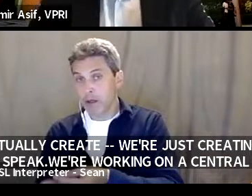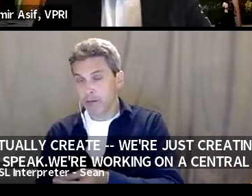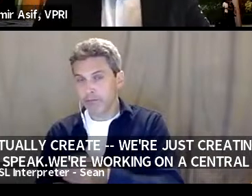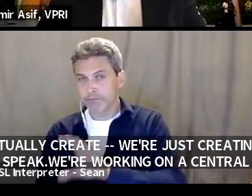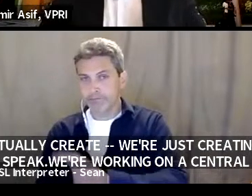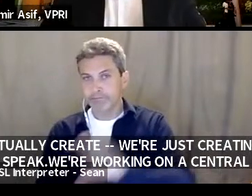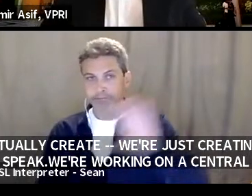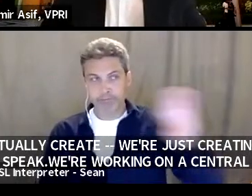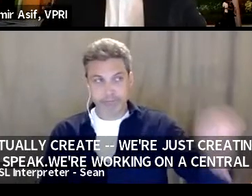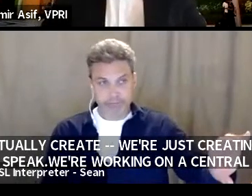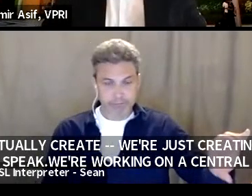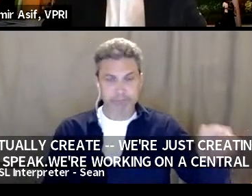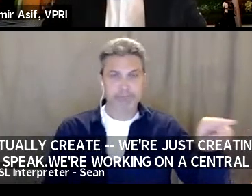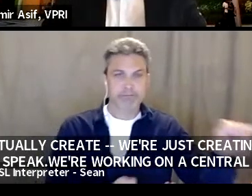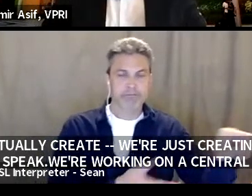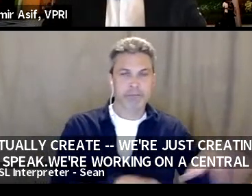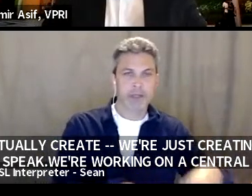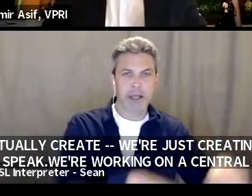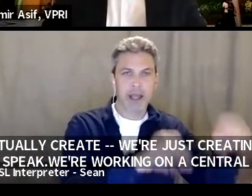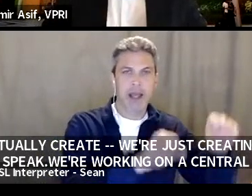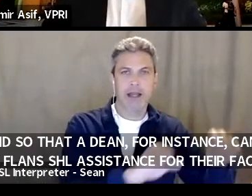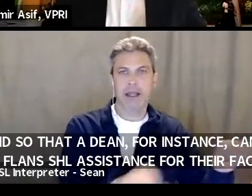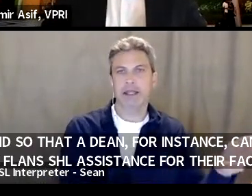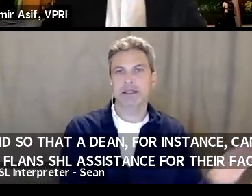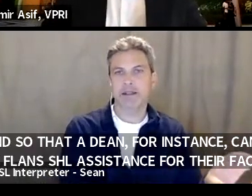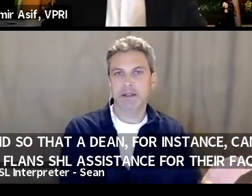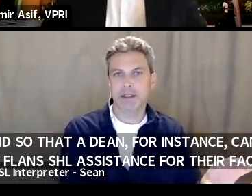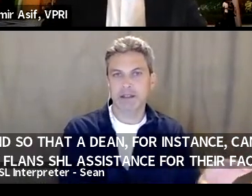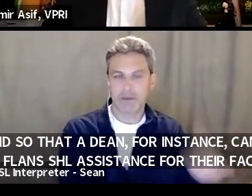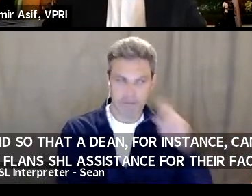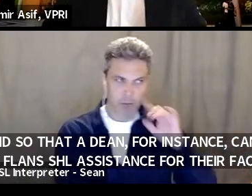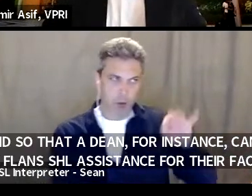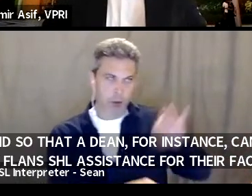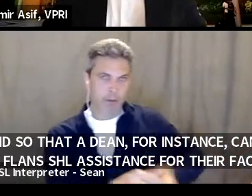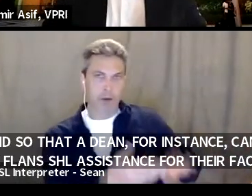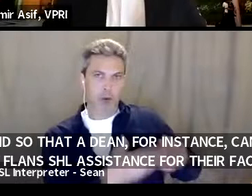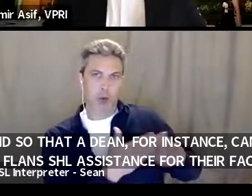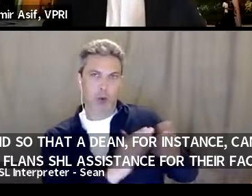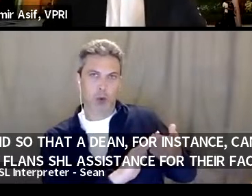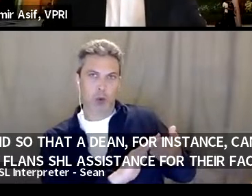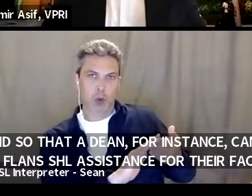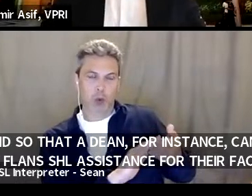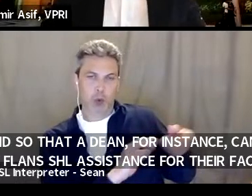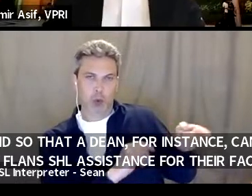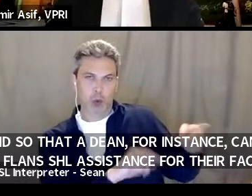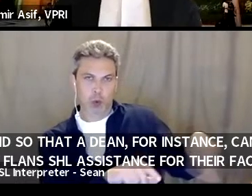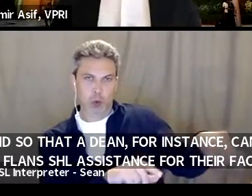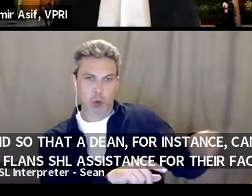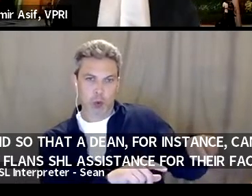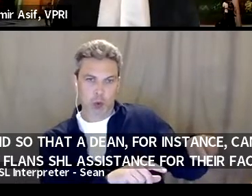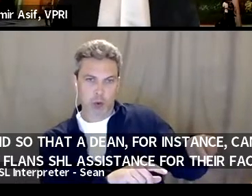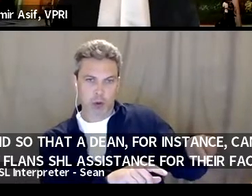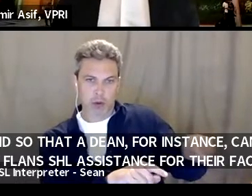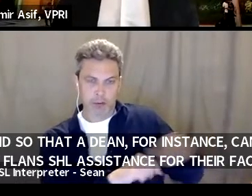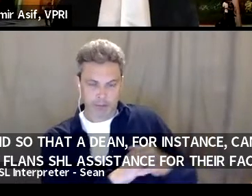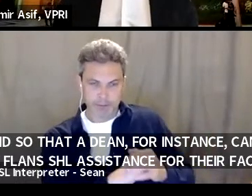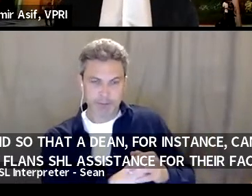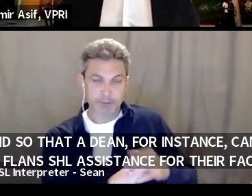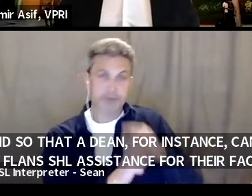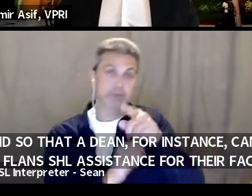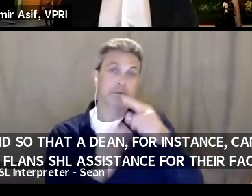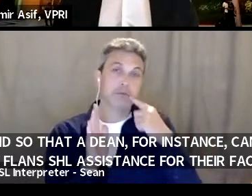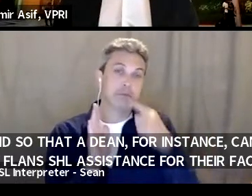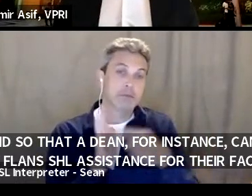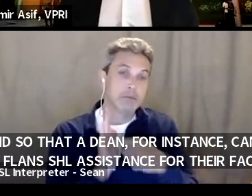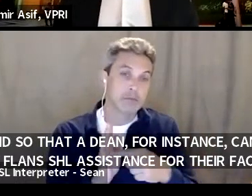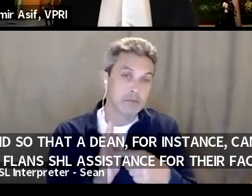to engage in activities that they think the community is most is placing most importance on, such as,